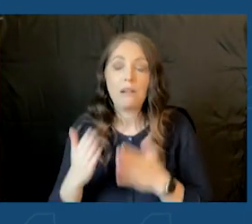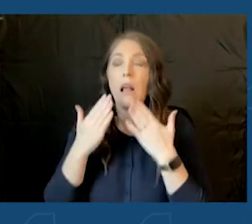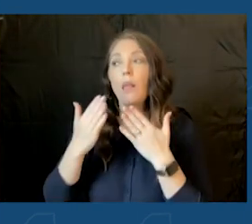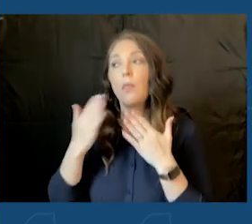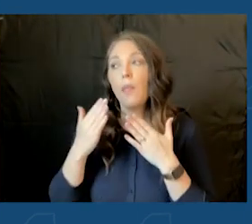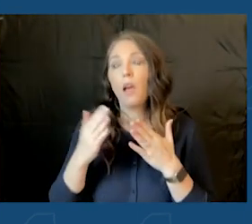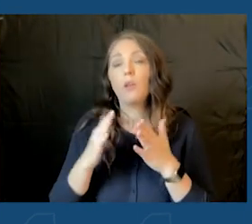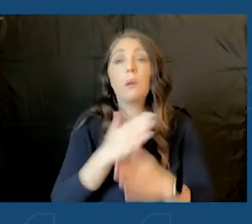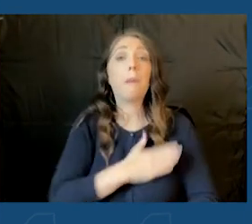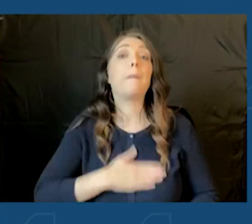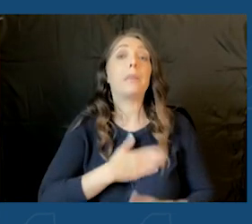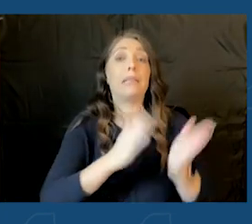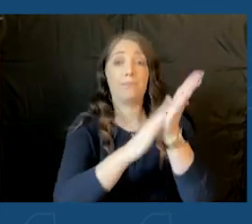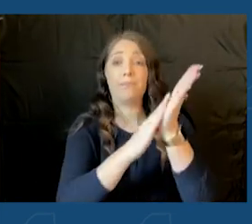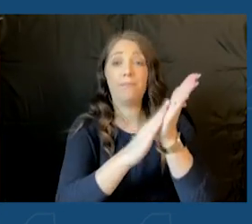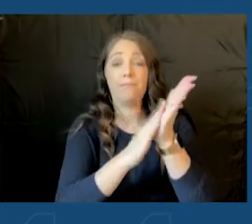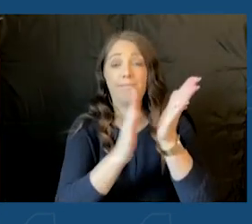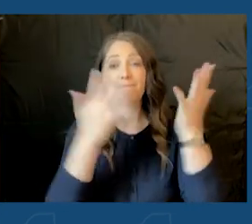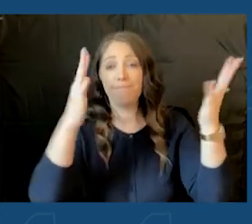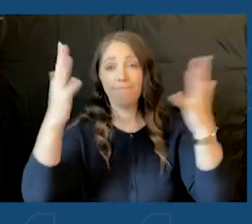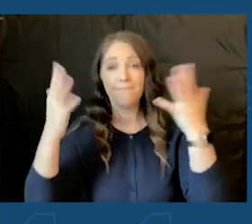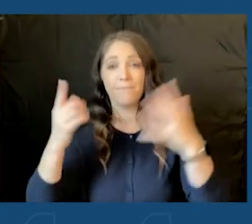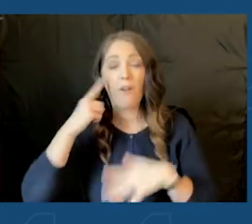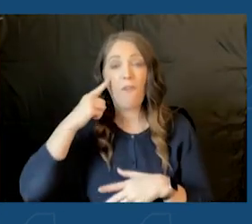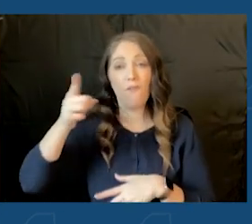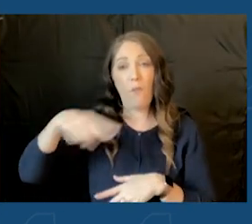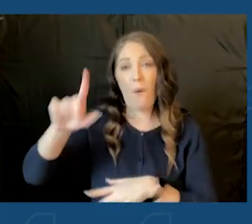of applause for the great men and women of the Long Island Railroad.